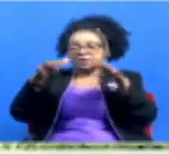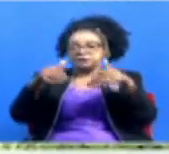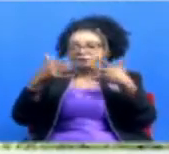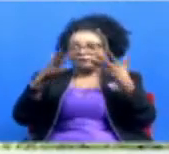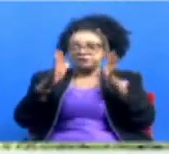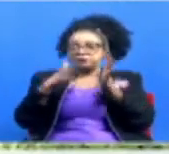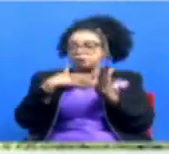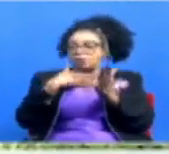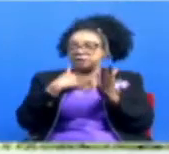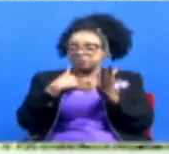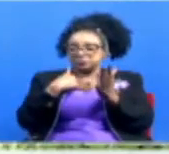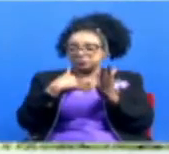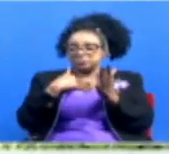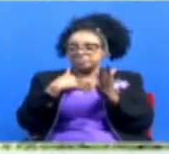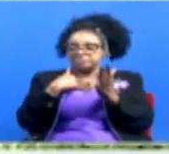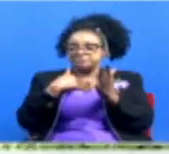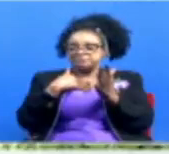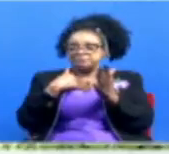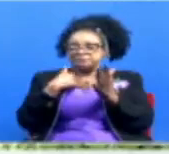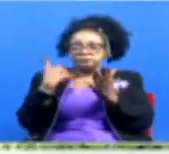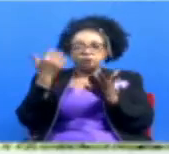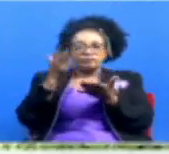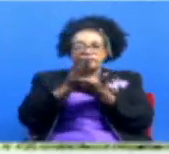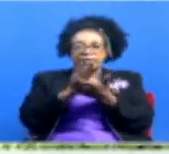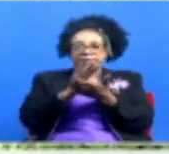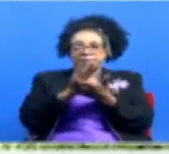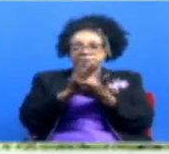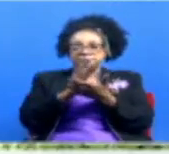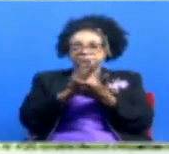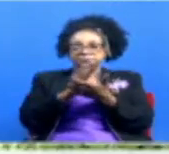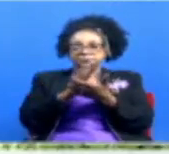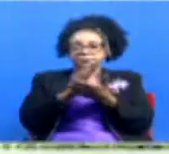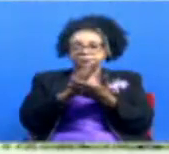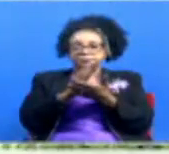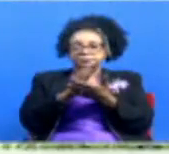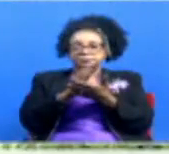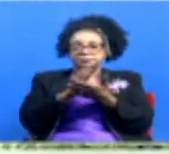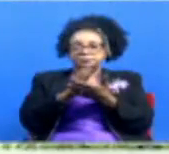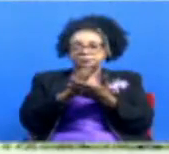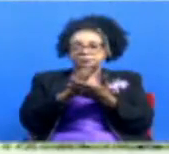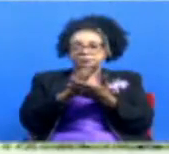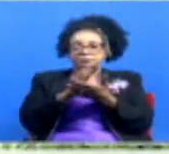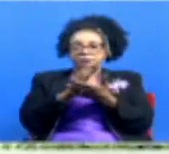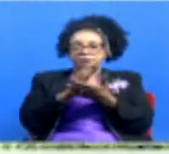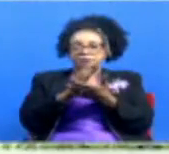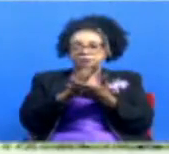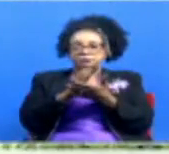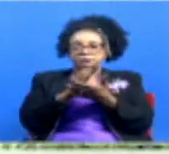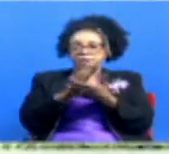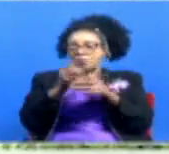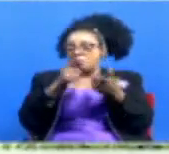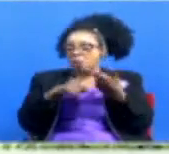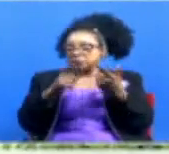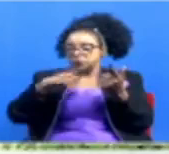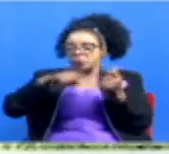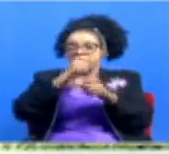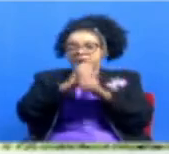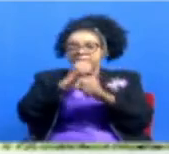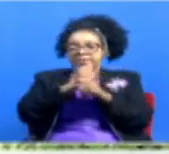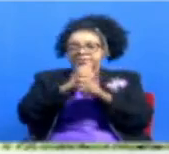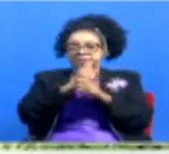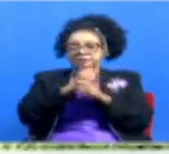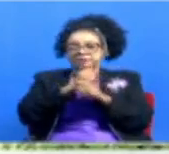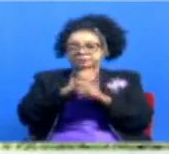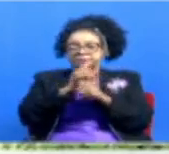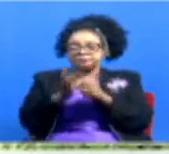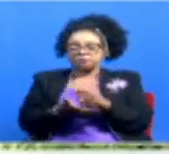to confirm and to put on the ground what we had, what I had learned. And we started by assisting farmers